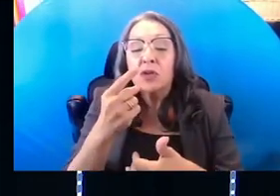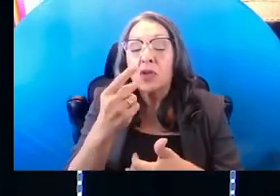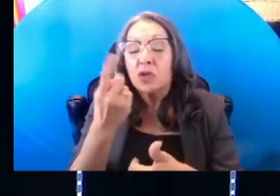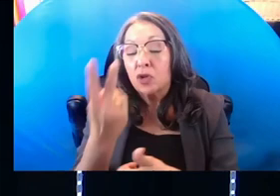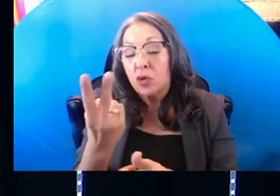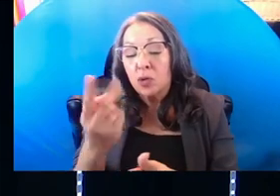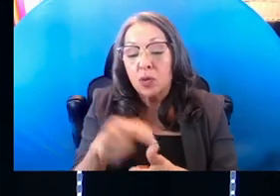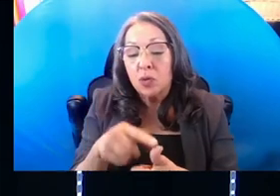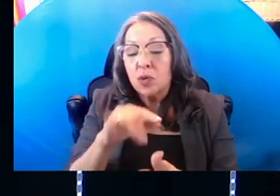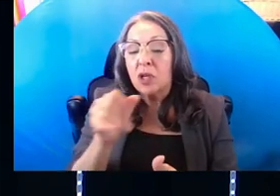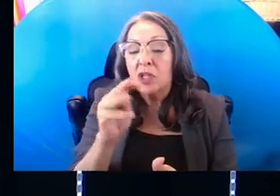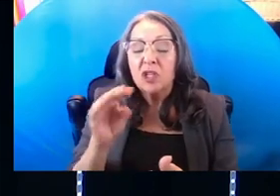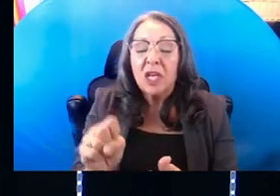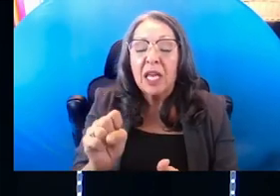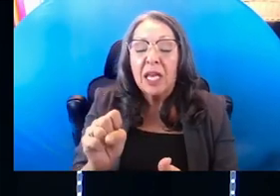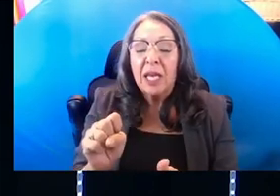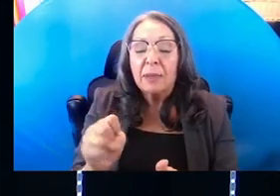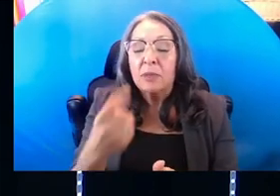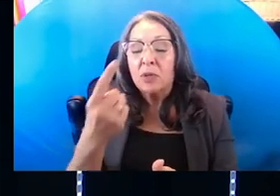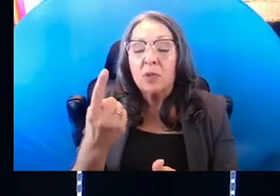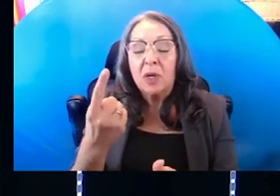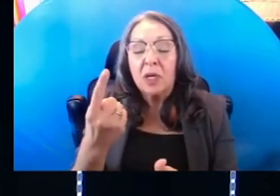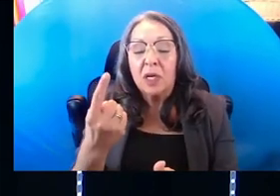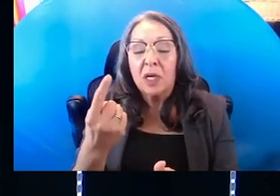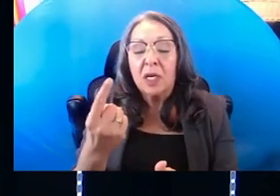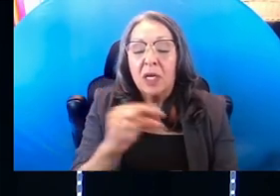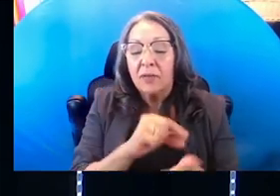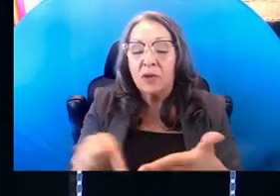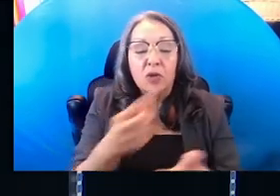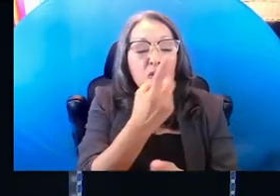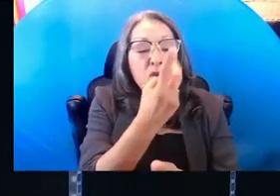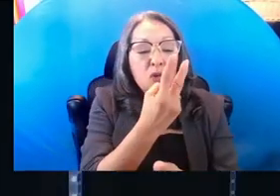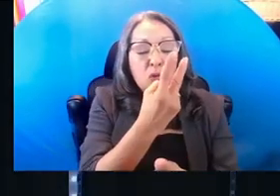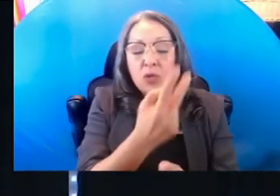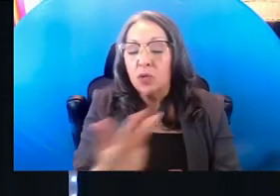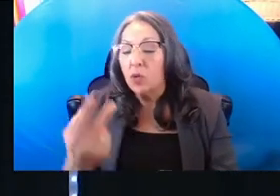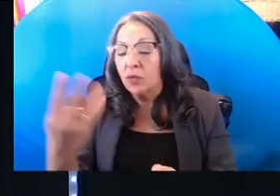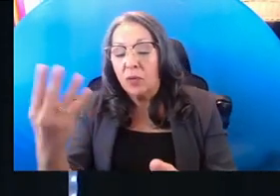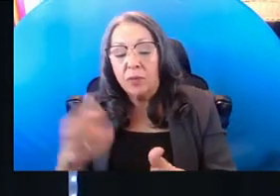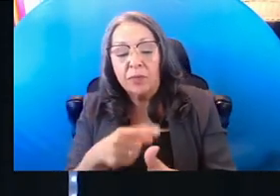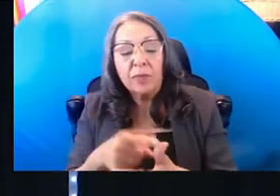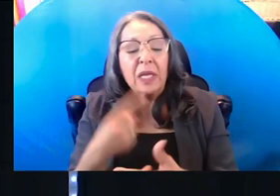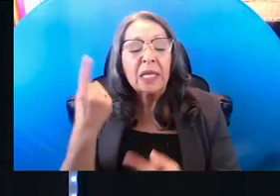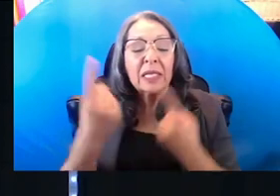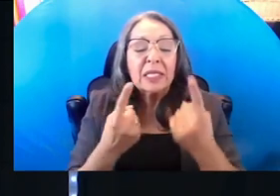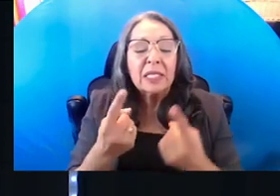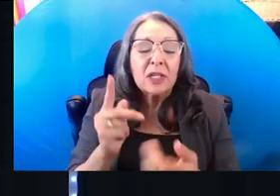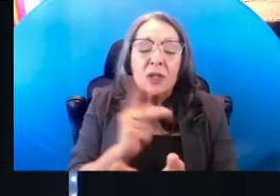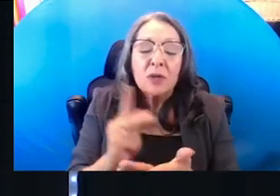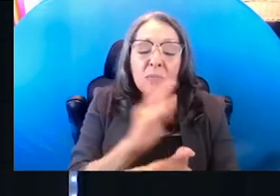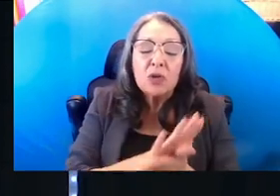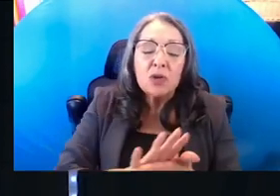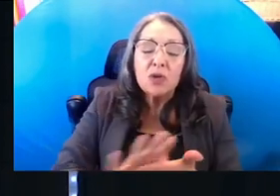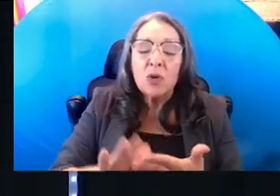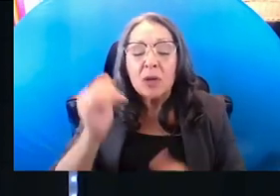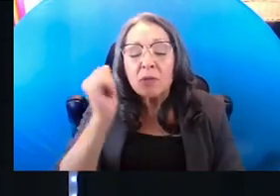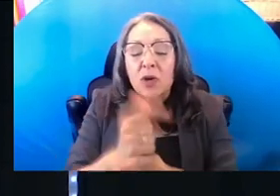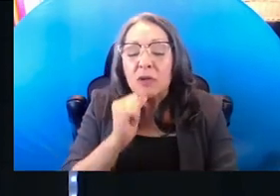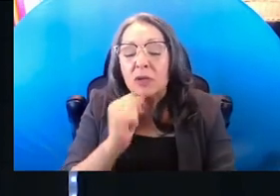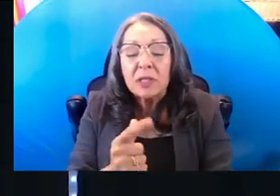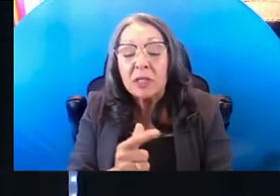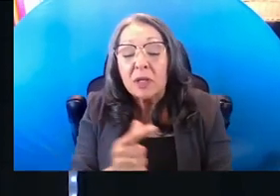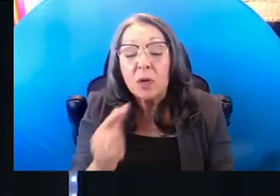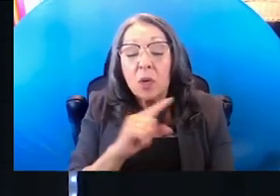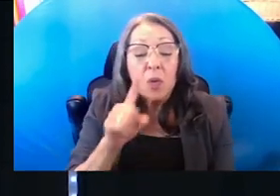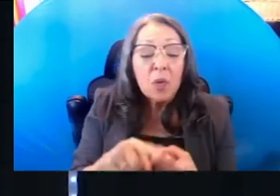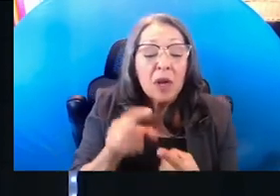verse 2. So James 1, verses 2 through 4. Consider it pure joy, my brothers and sisters, whenever you face trials of many kind, because you know